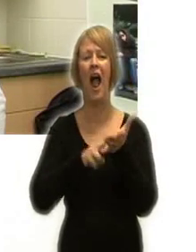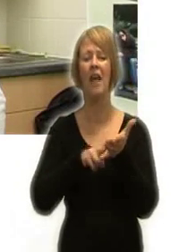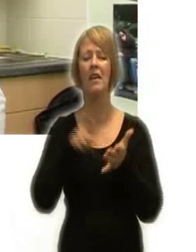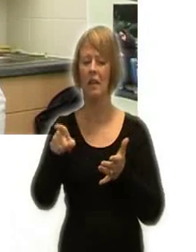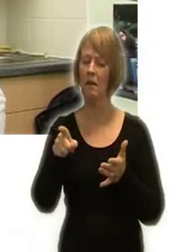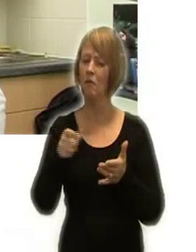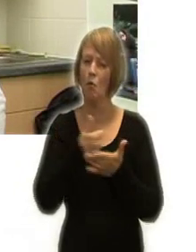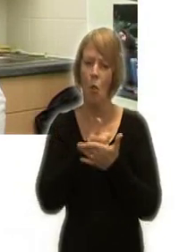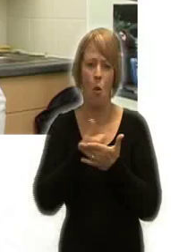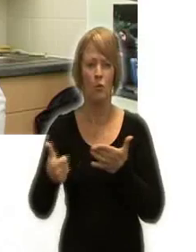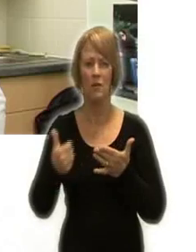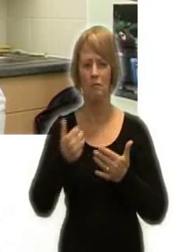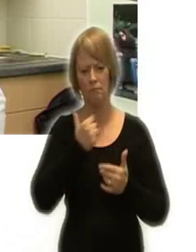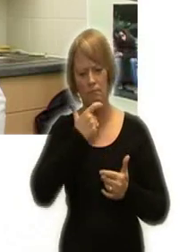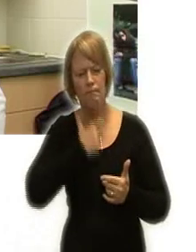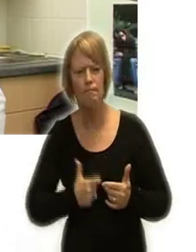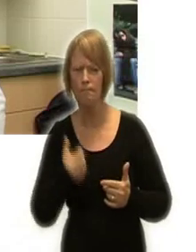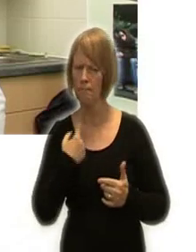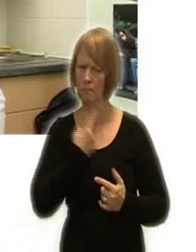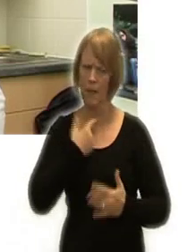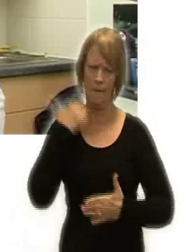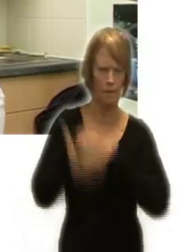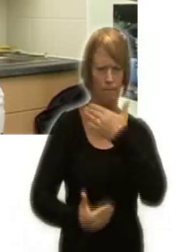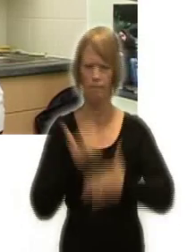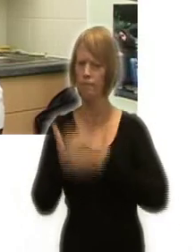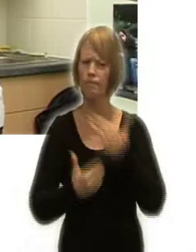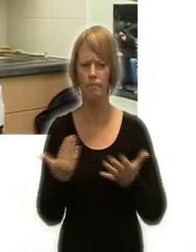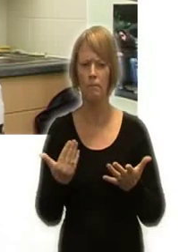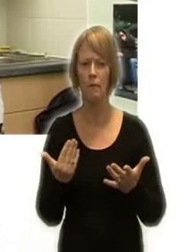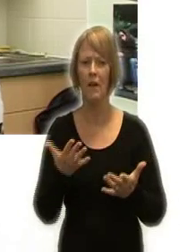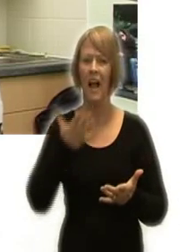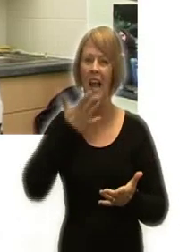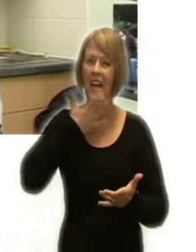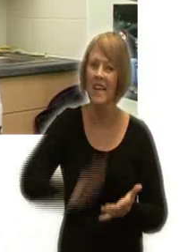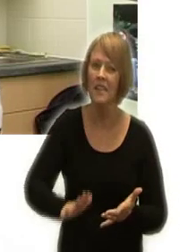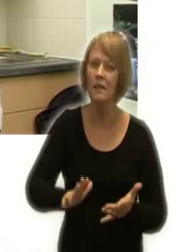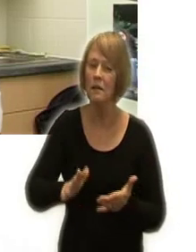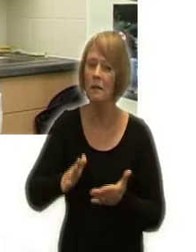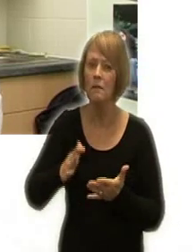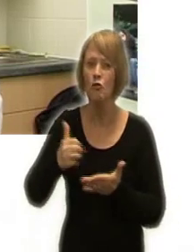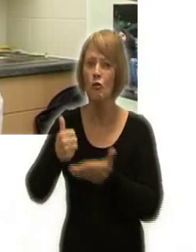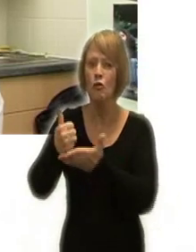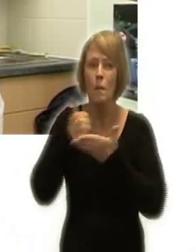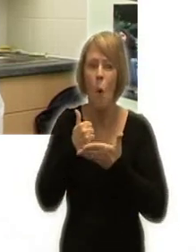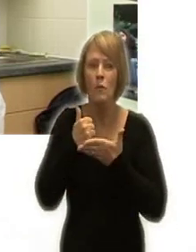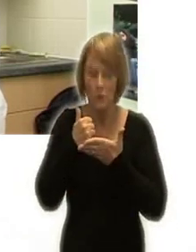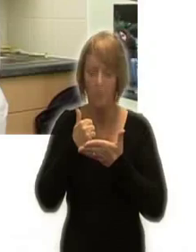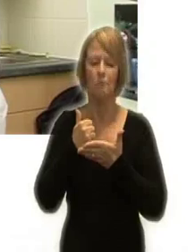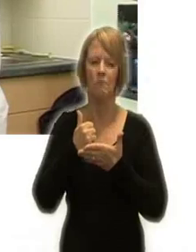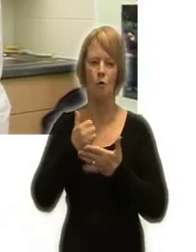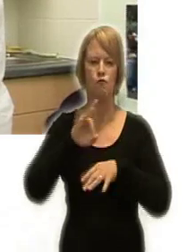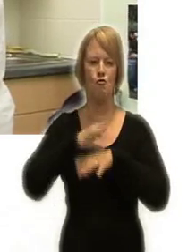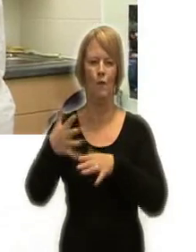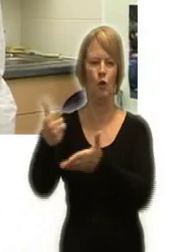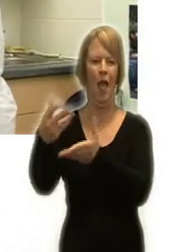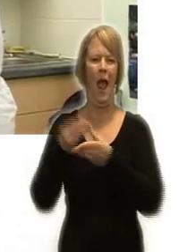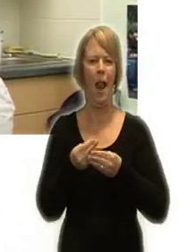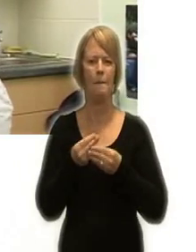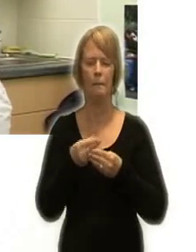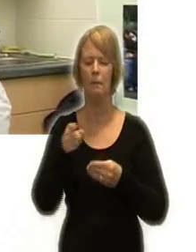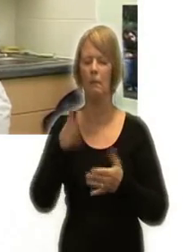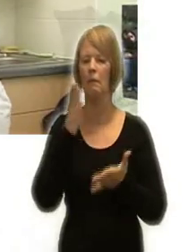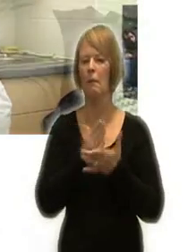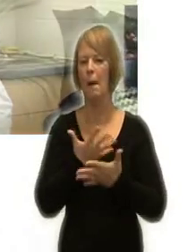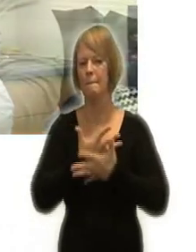always worked hard to manage her condition independently, yet the professional support she received when it was most needed made a